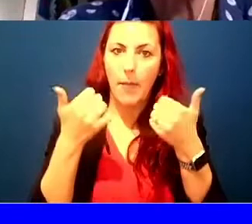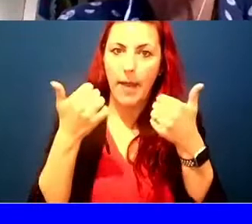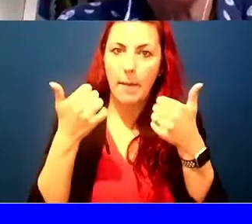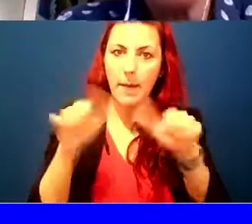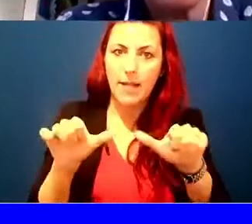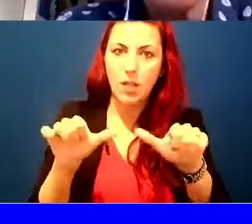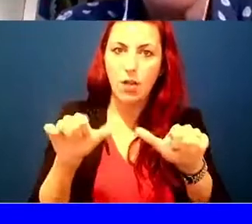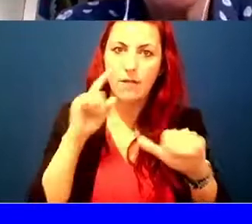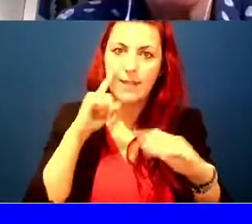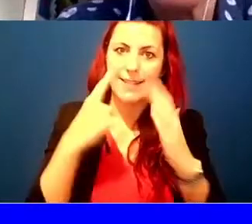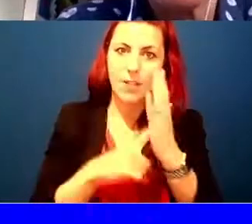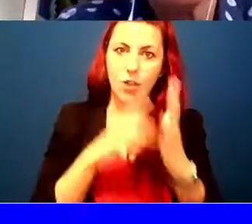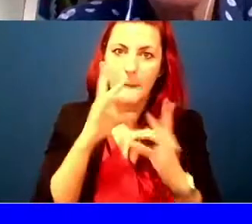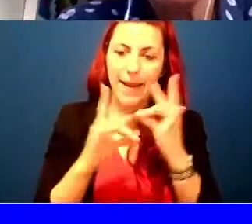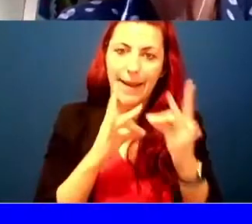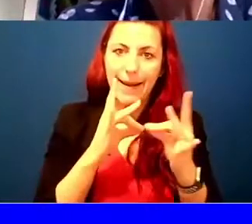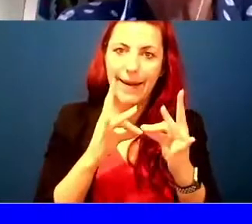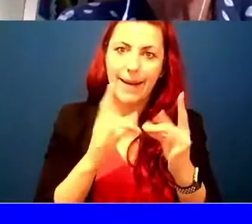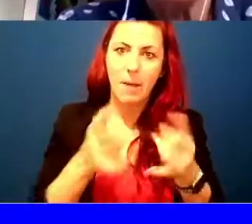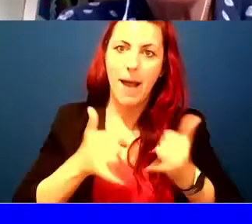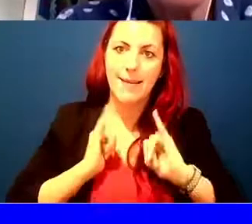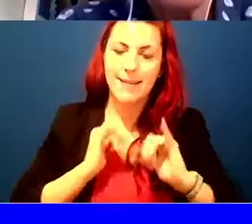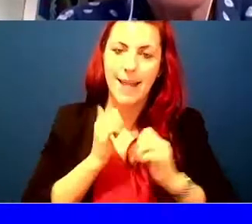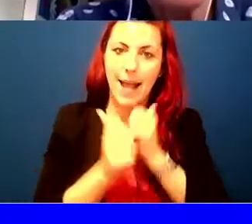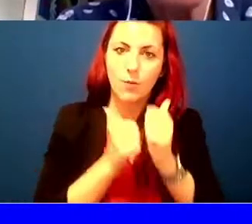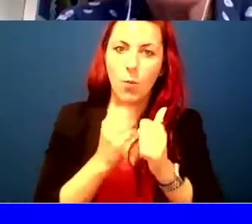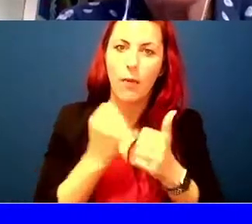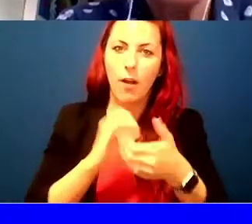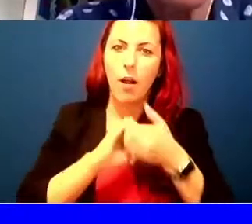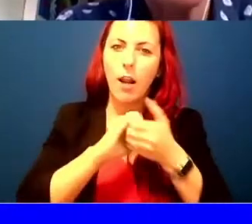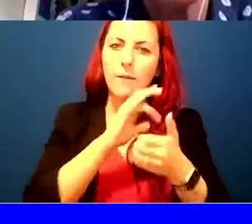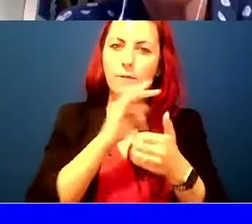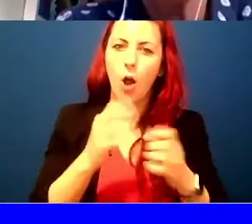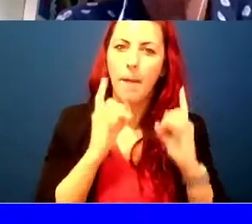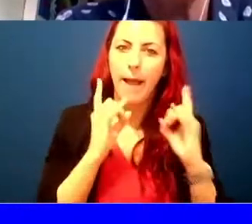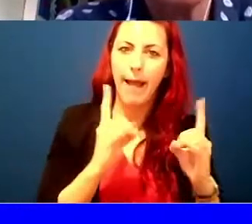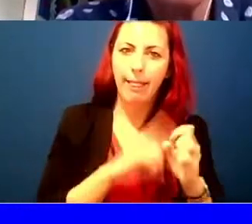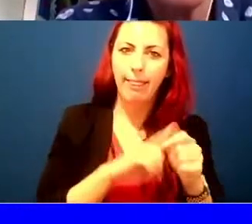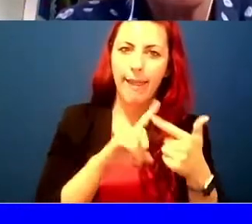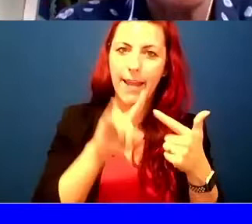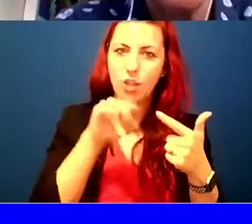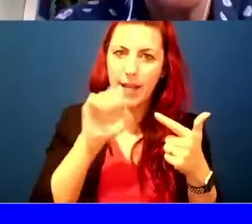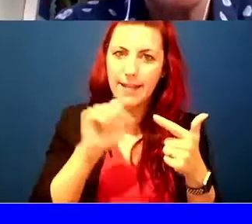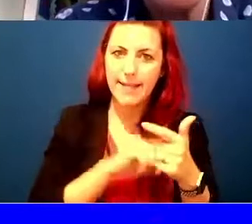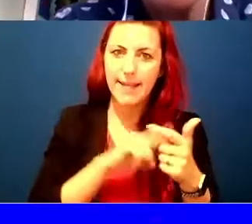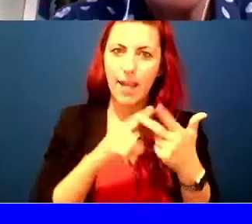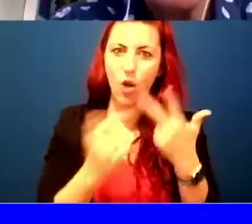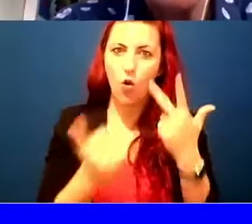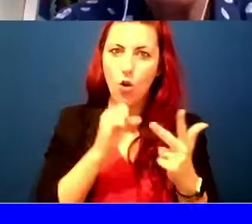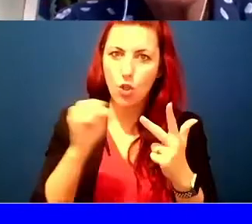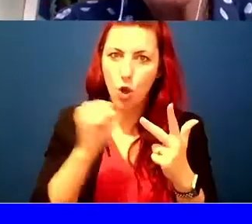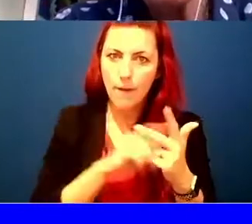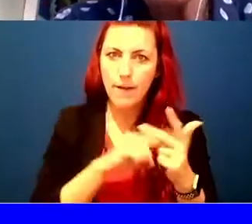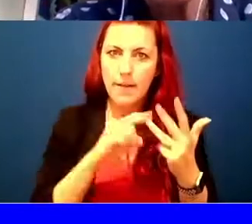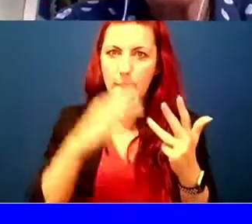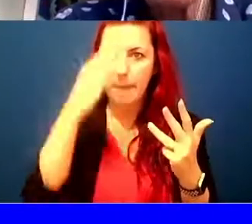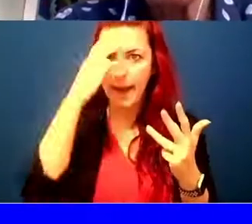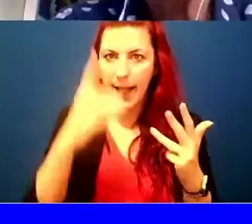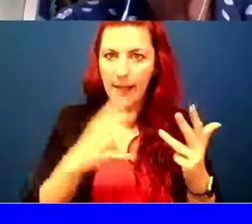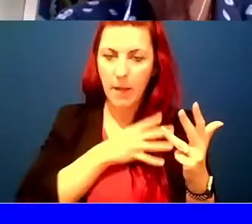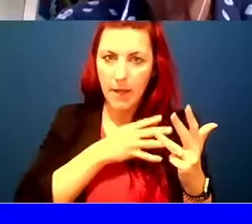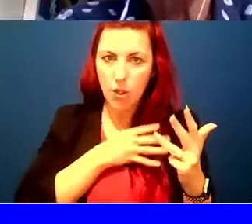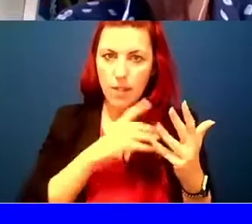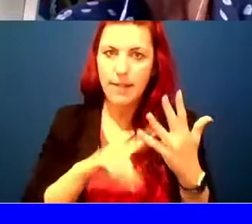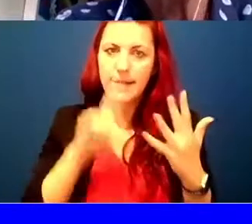Capacity Act with colleagues from Health, the HSE, the Court Service, the Mental Health Commission, the Decision